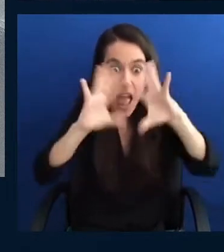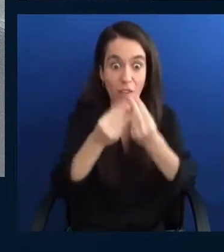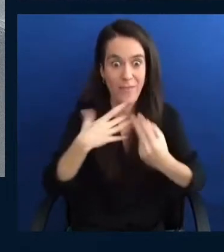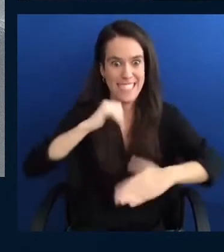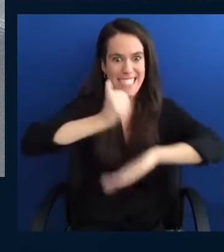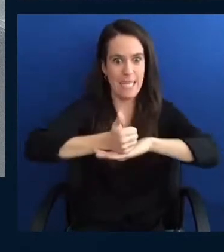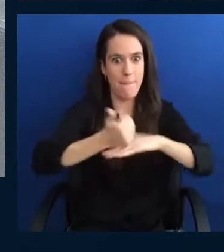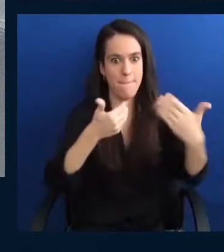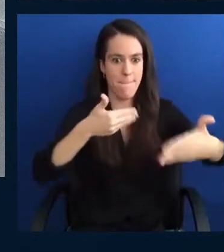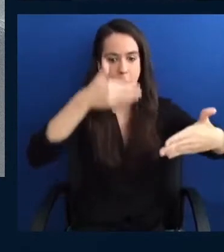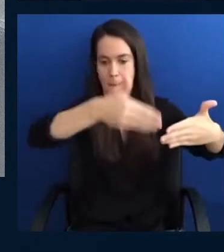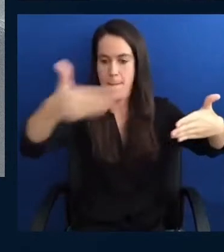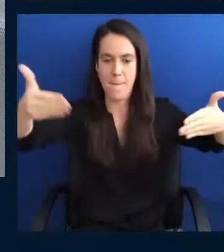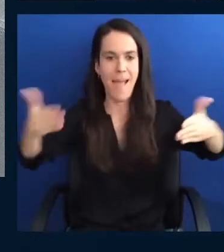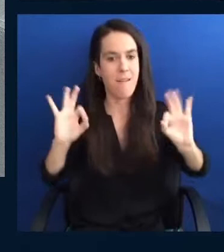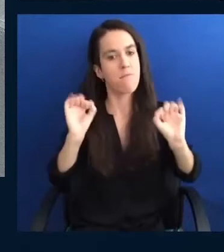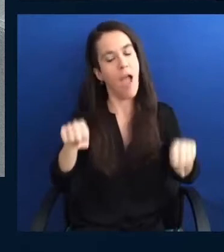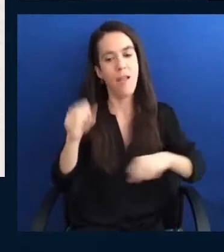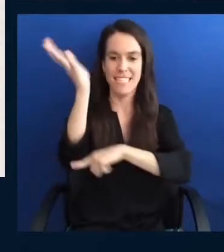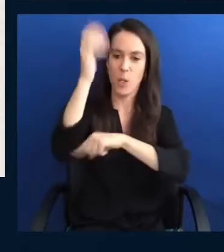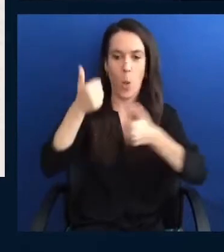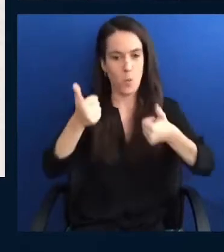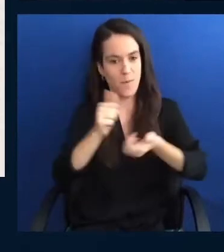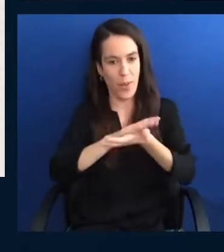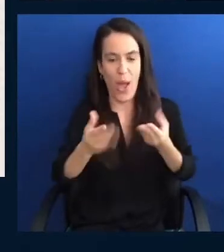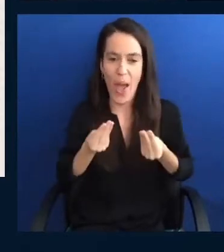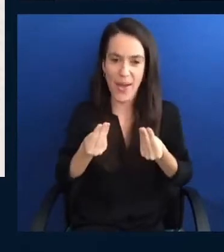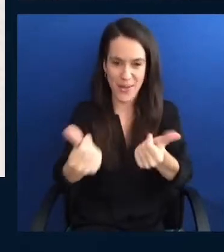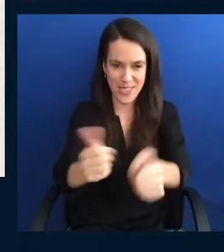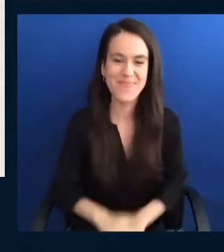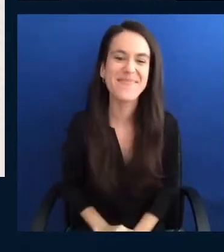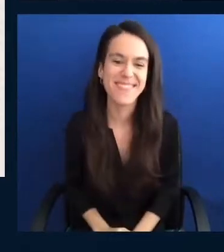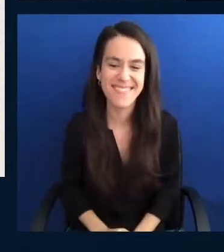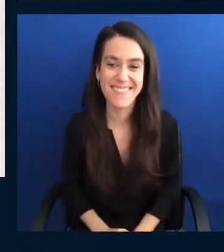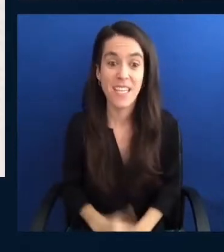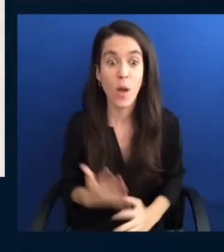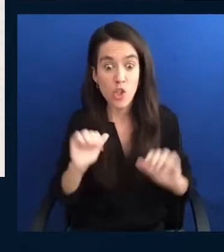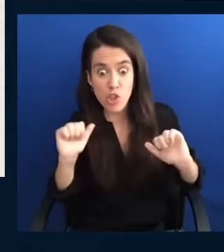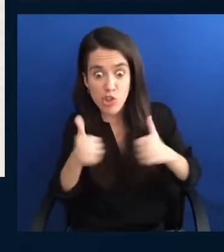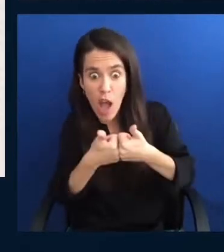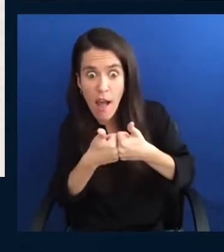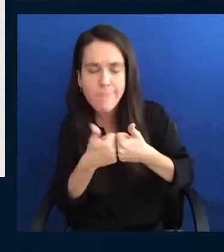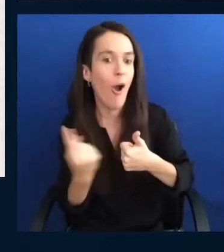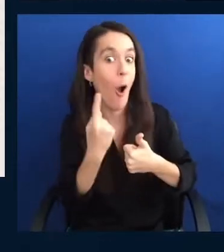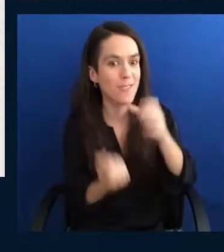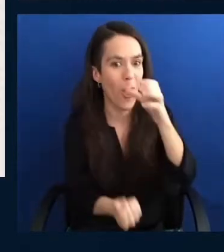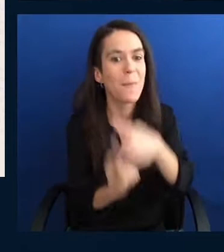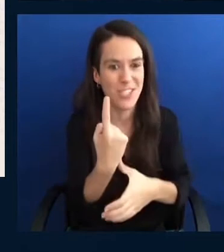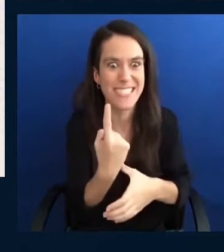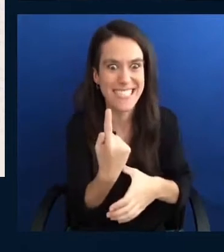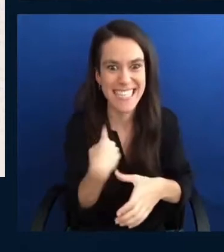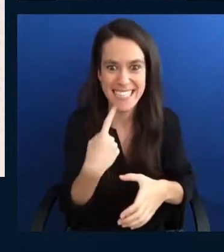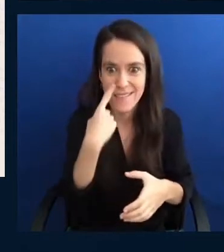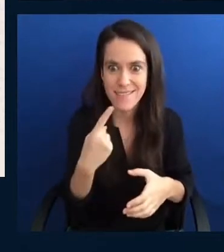least a decent keynote. With challenges also comes new opportunities. Like, we've never seen virtual meetups and